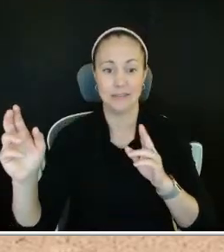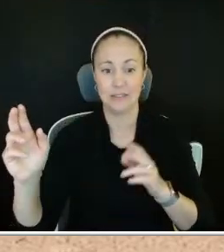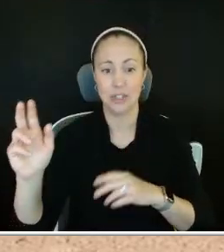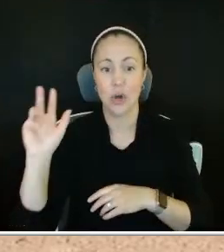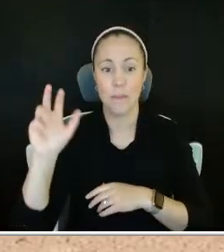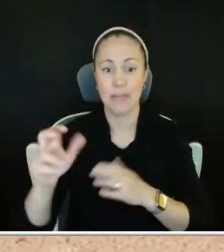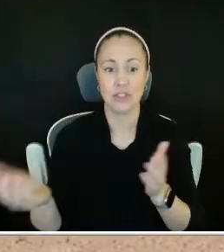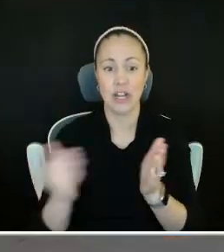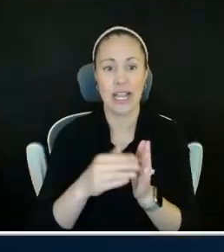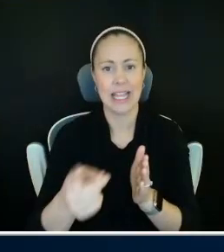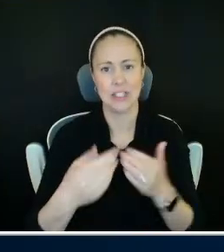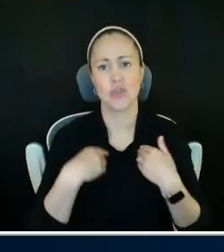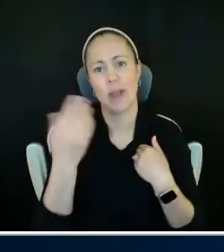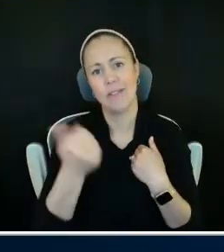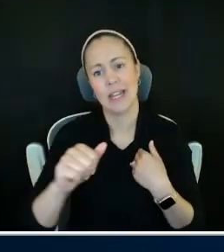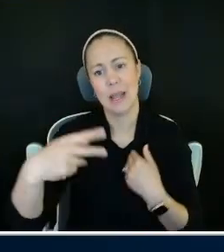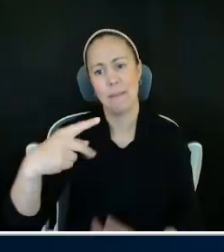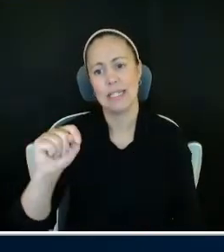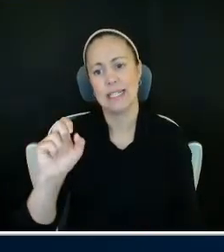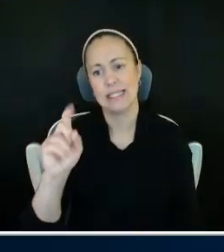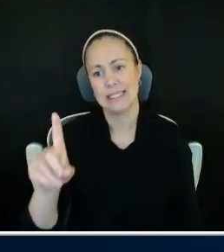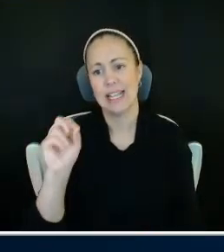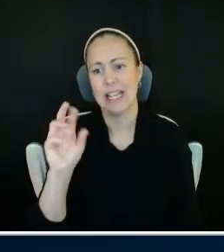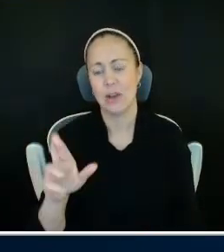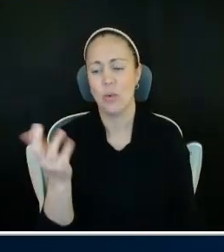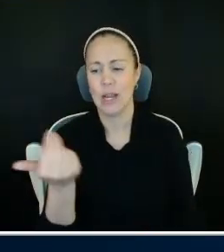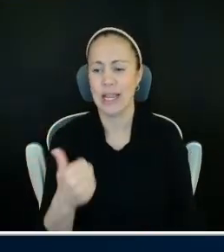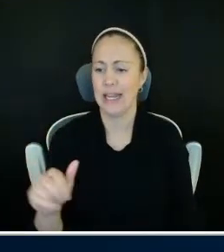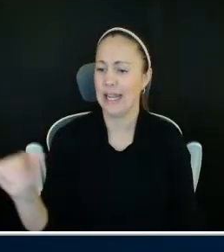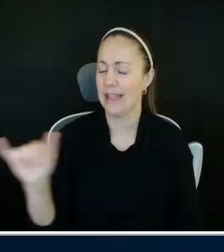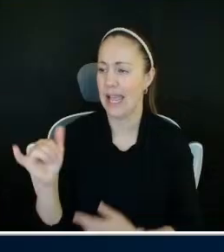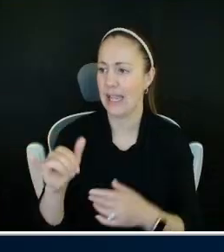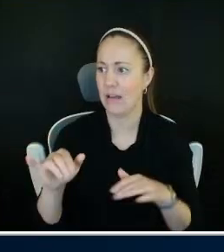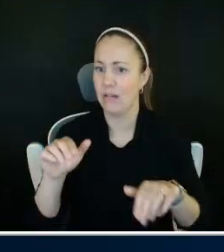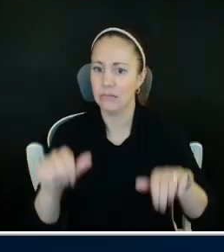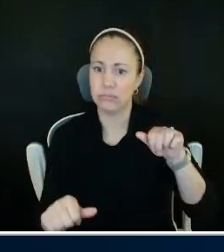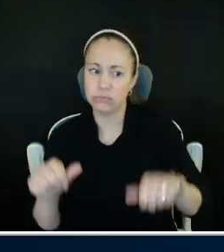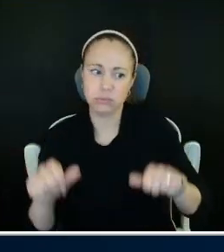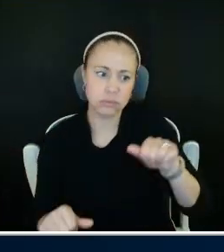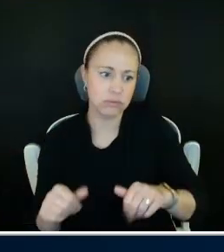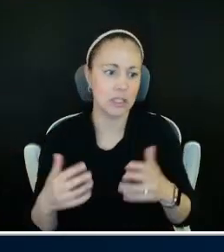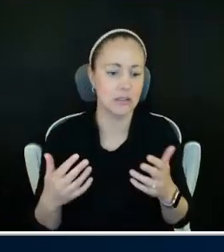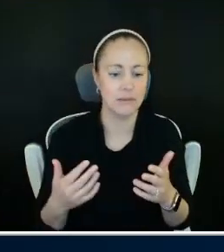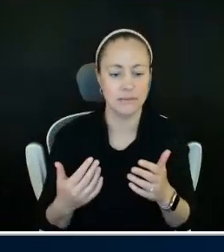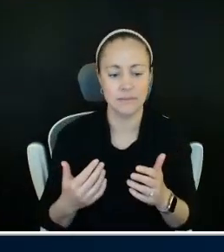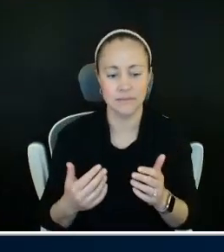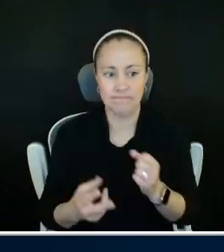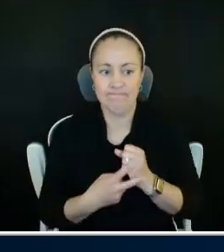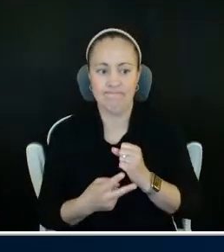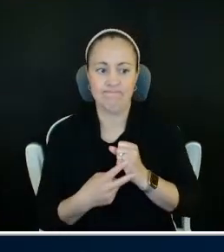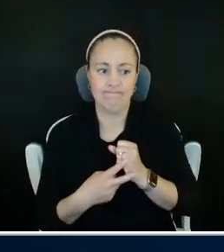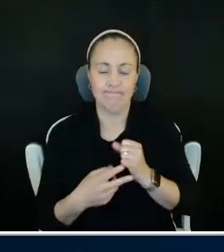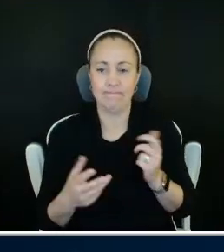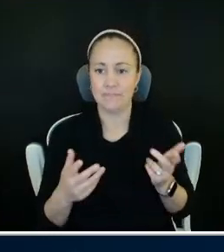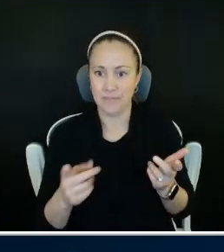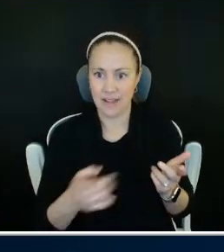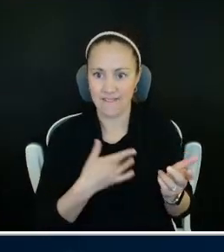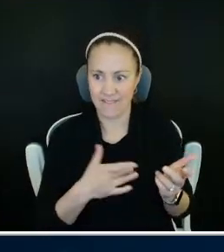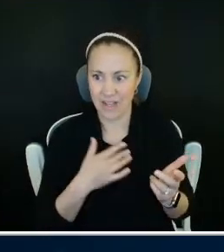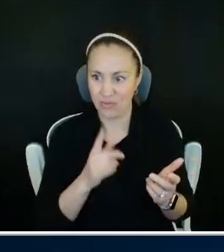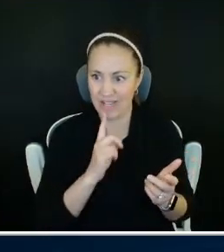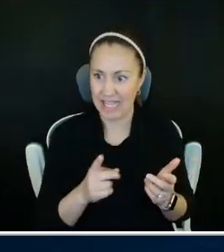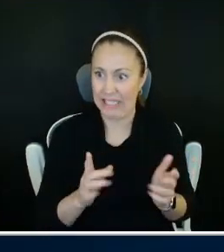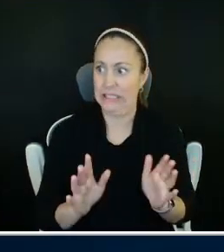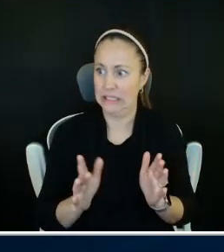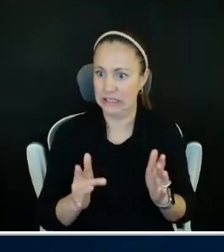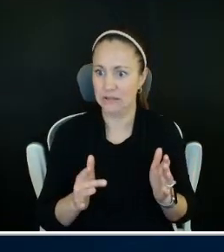PTSD or reservations, like you were holding back because you were treating yourself a little more fragile than you needed to be, if that makes any